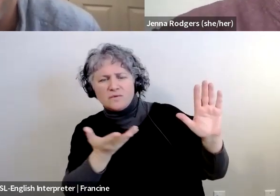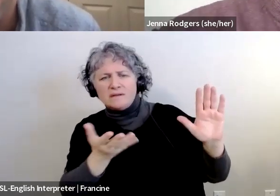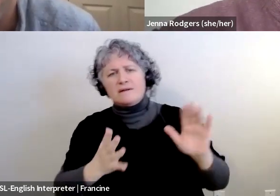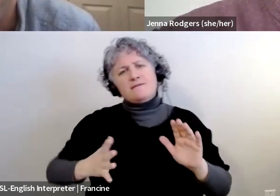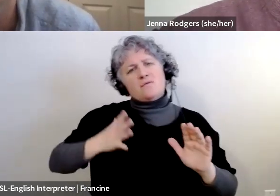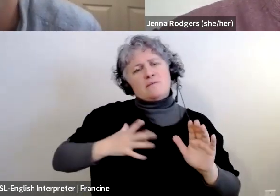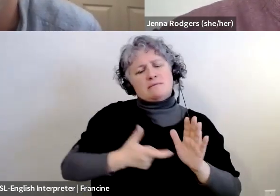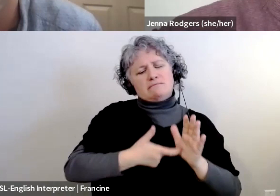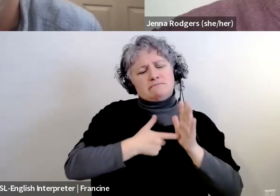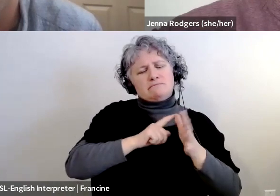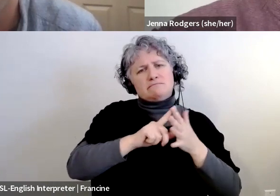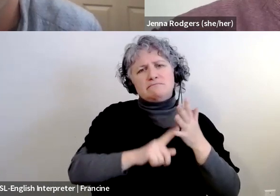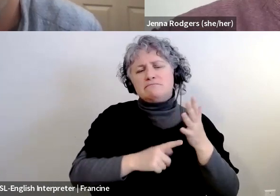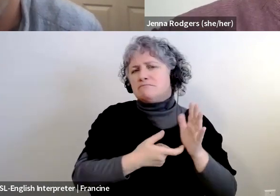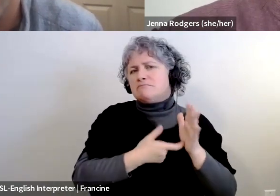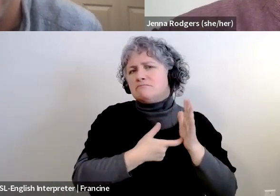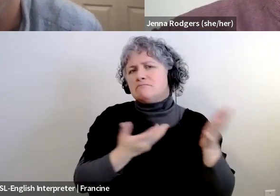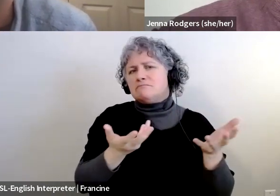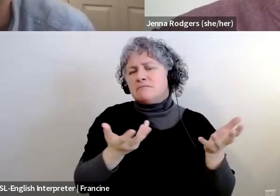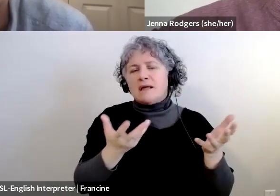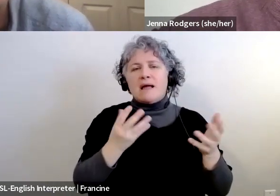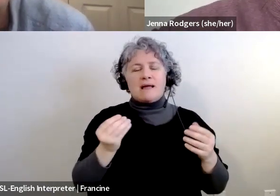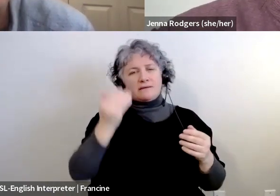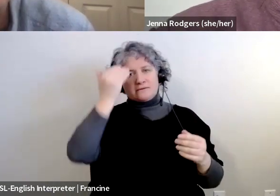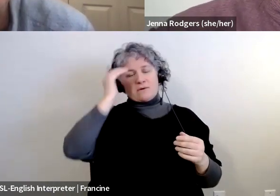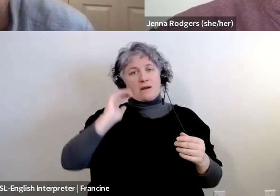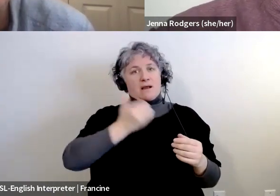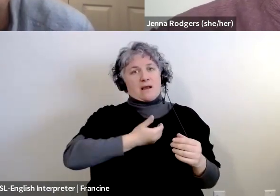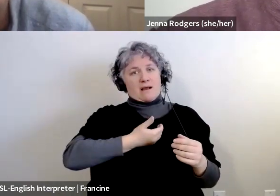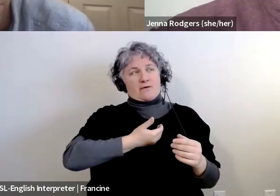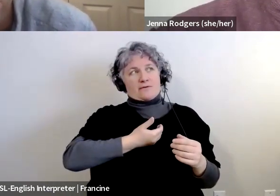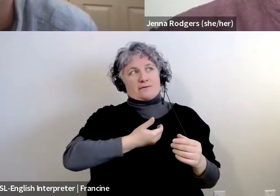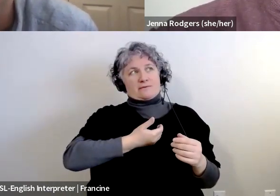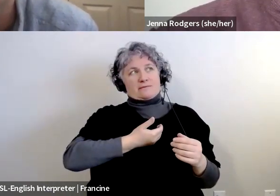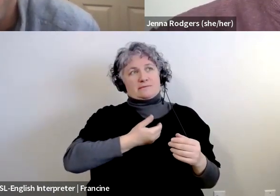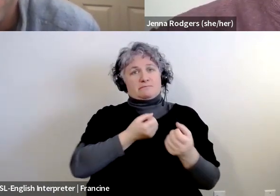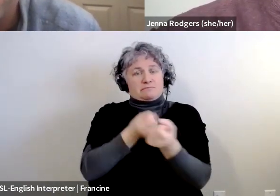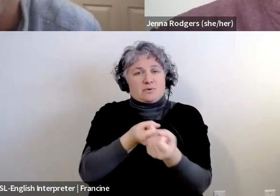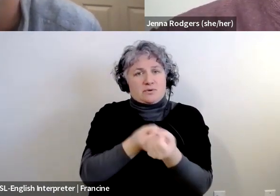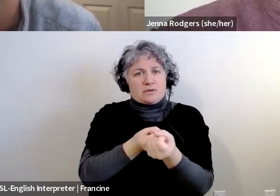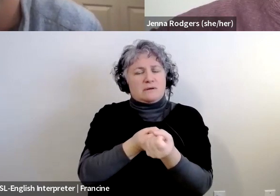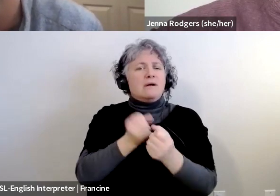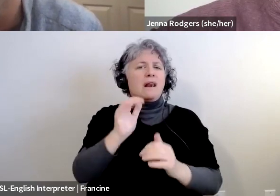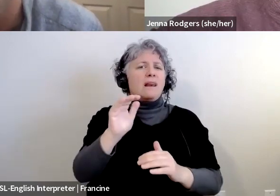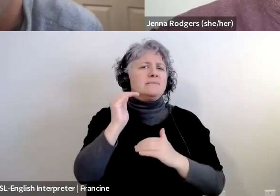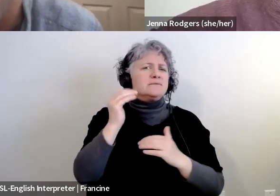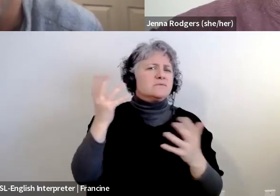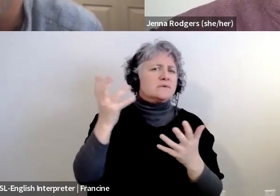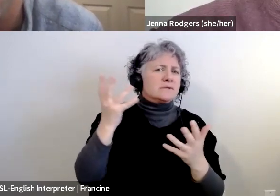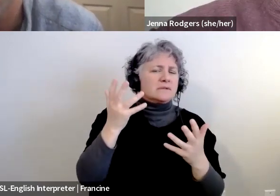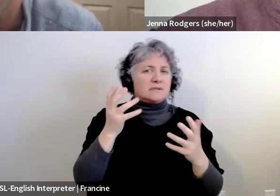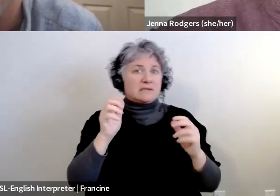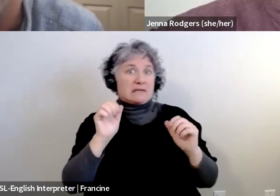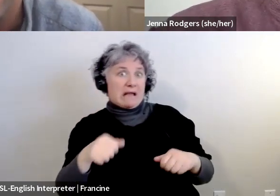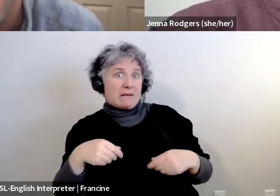sure that we realize the scope of support we are asked to provide, and also the limits to the scope of support we can provide